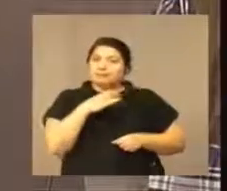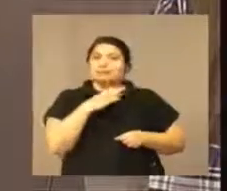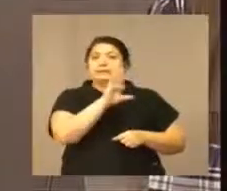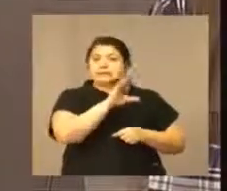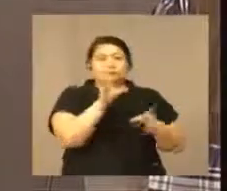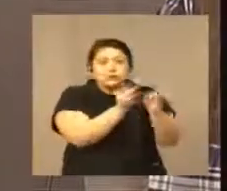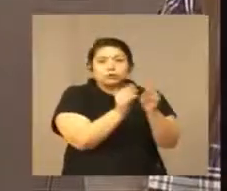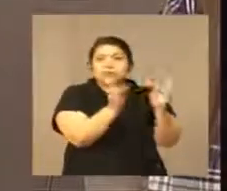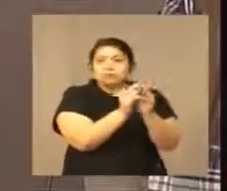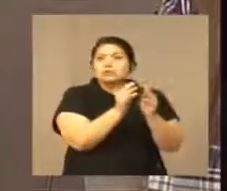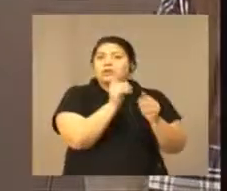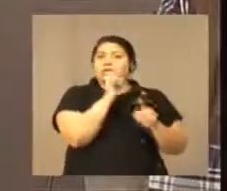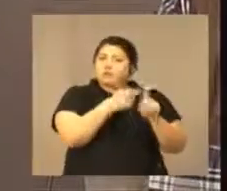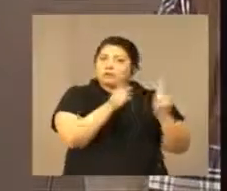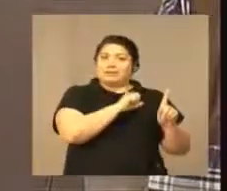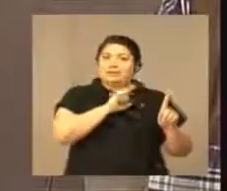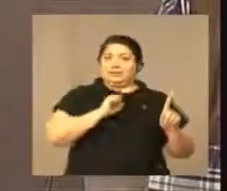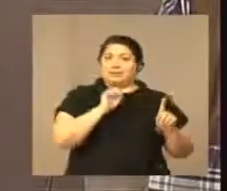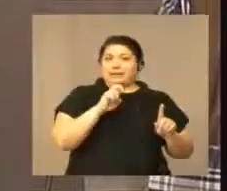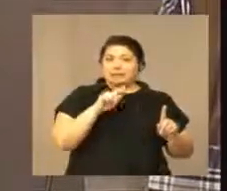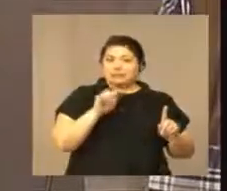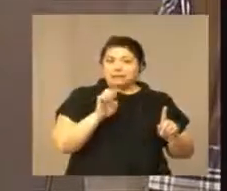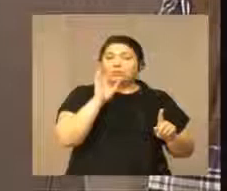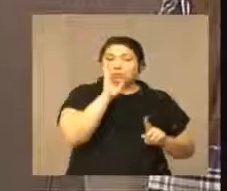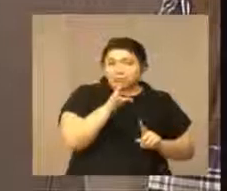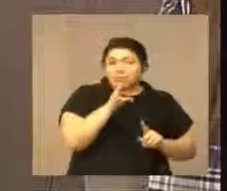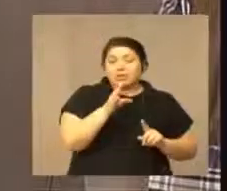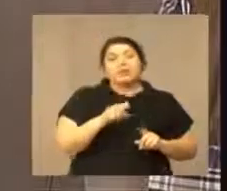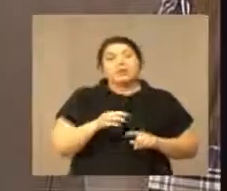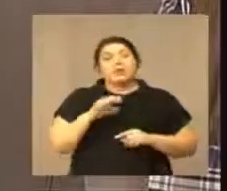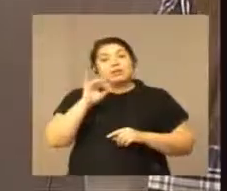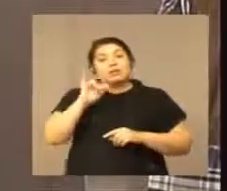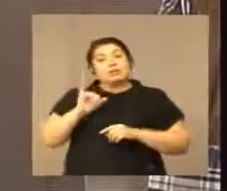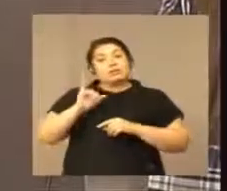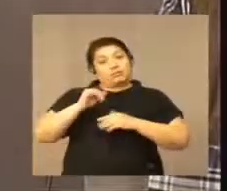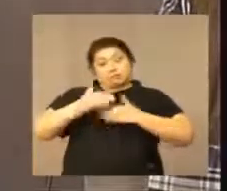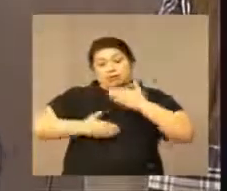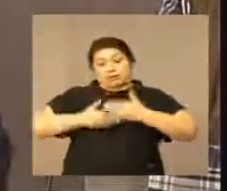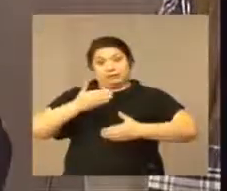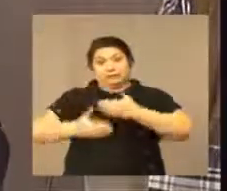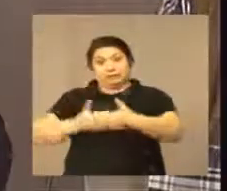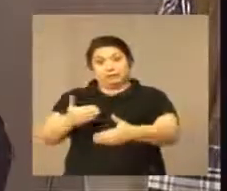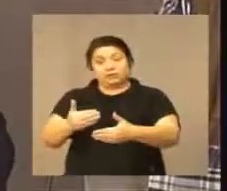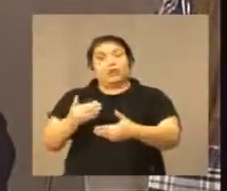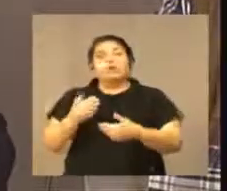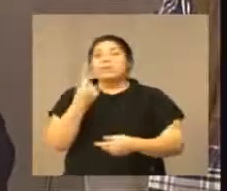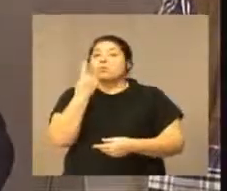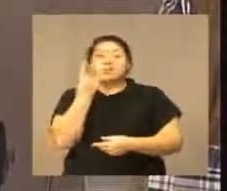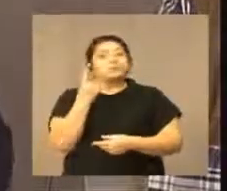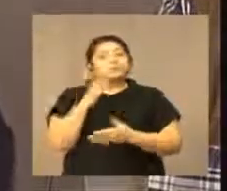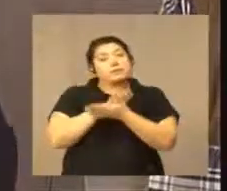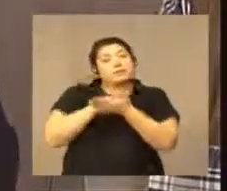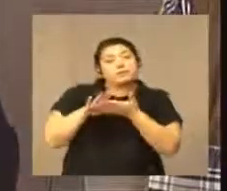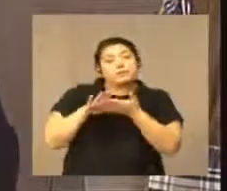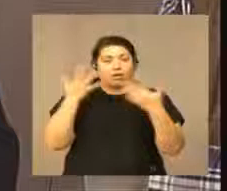committee. So I think, you know, what's nice about the process is we've done a lot of upfront work to inform